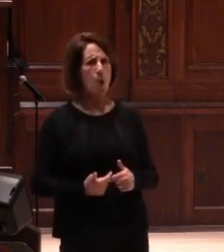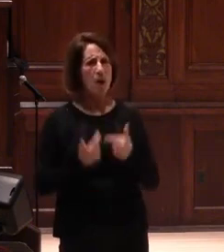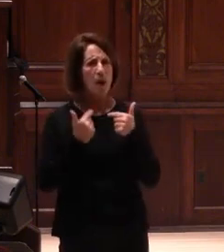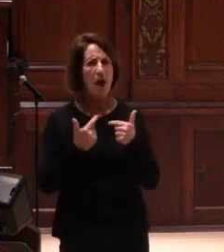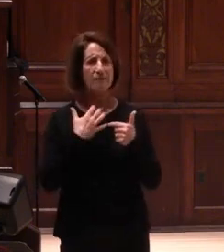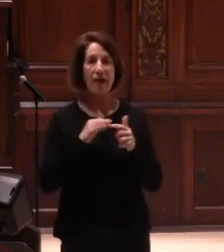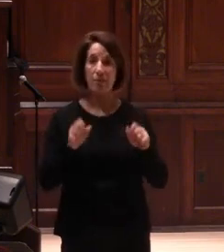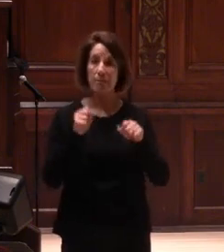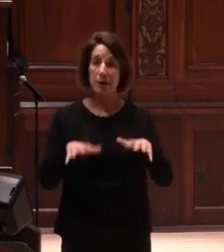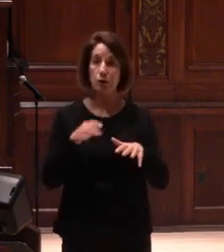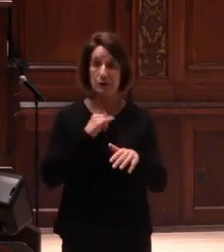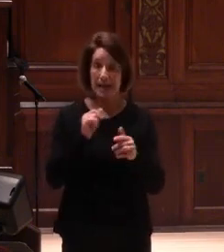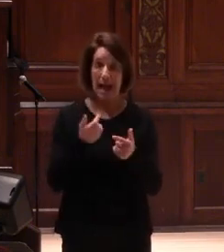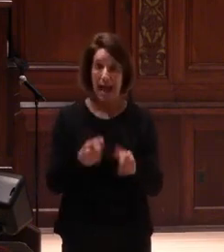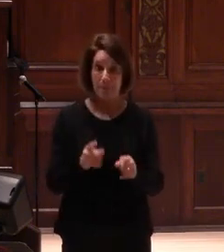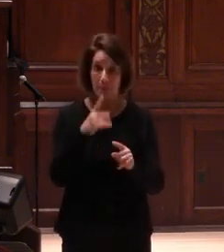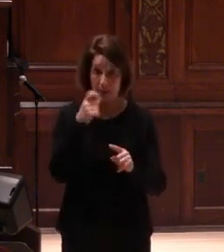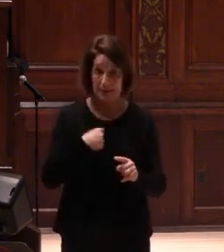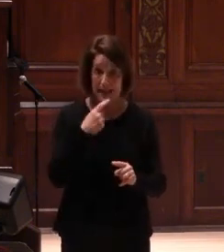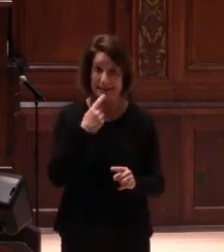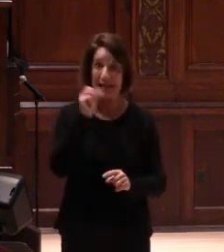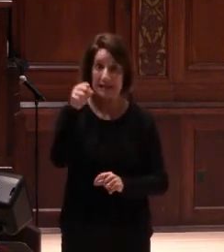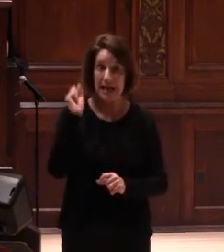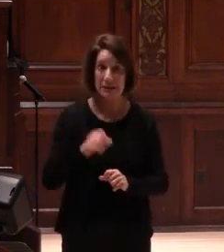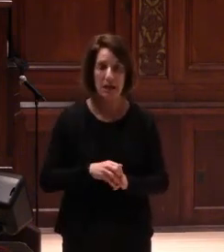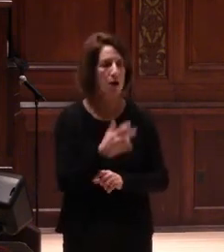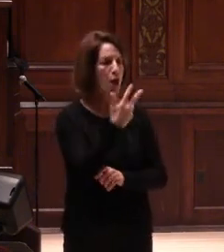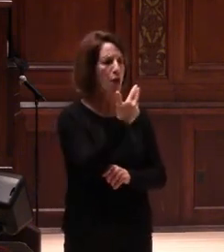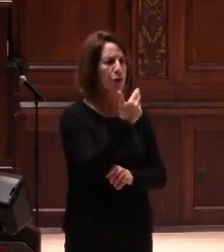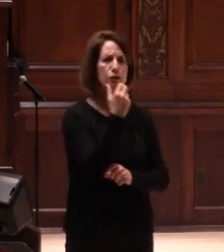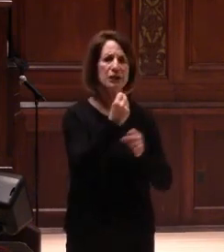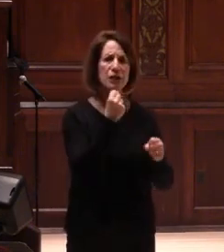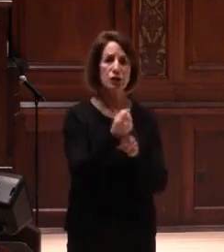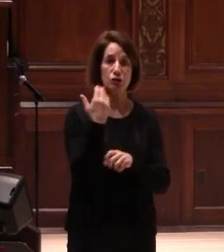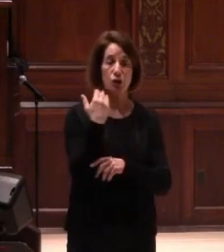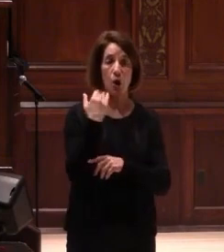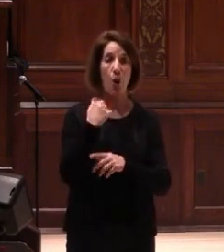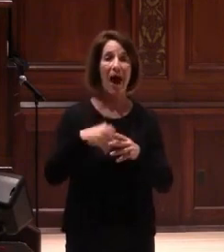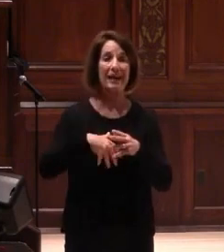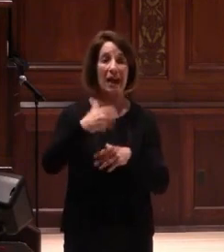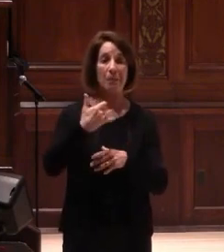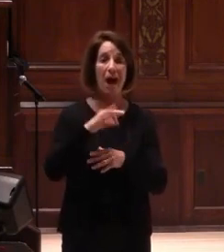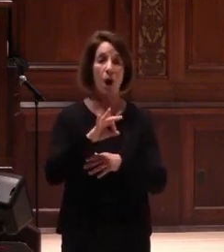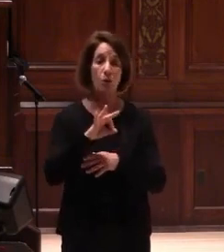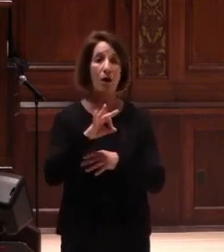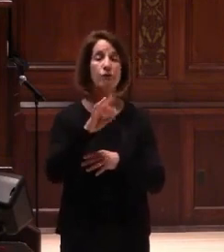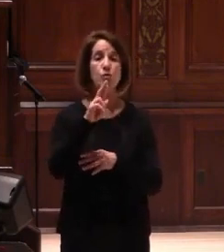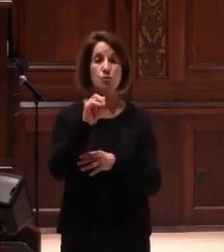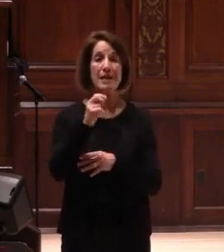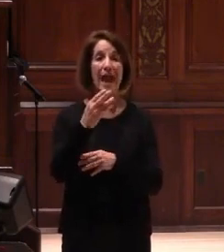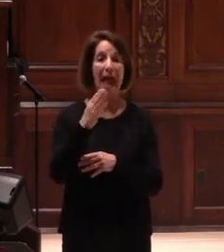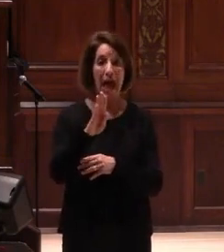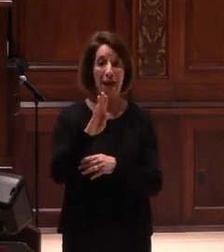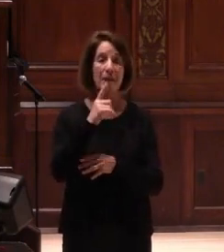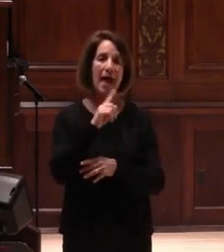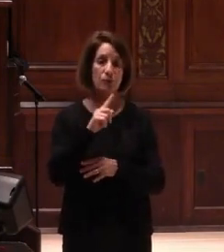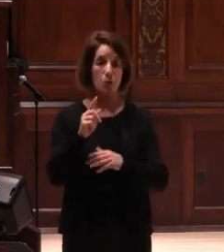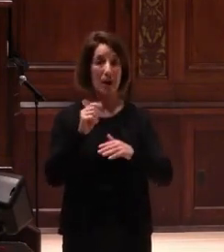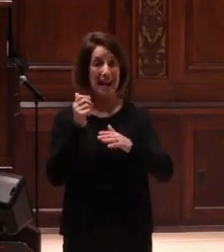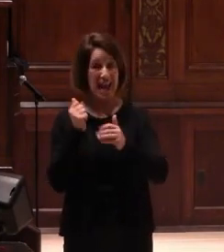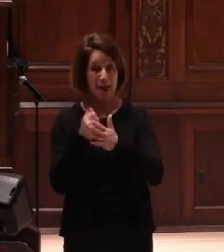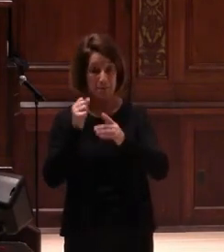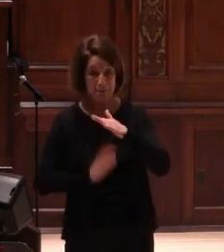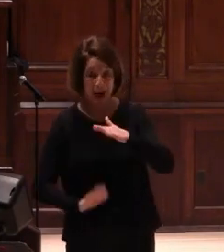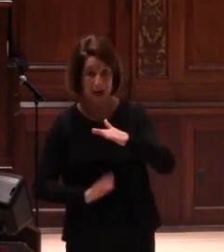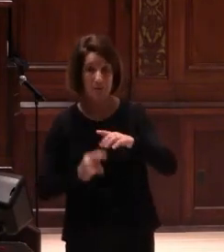said yes. 13 years ago, I came out of rehab after I hit a bottom with my alcoholism. I was 25 years